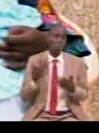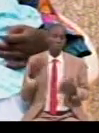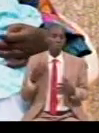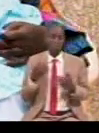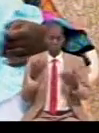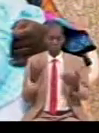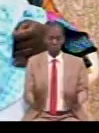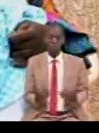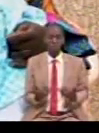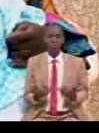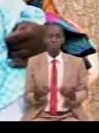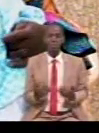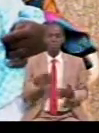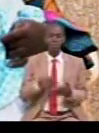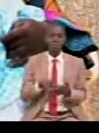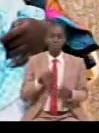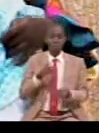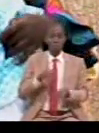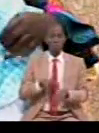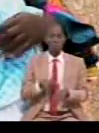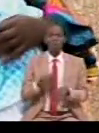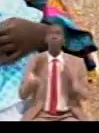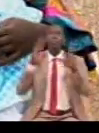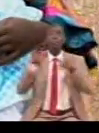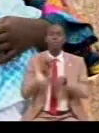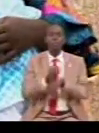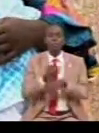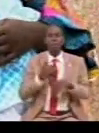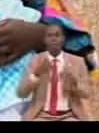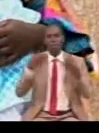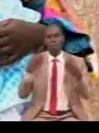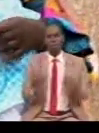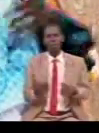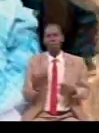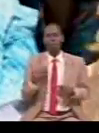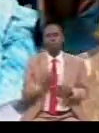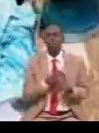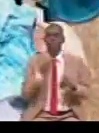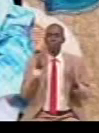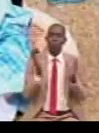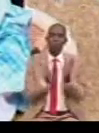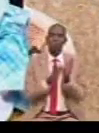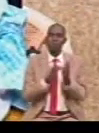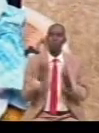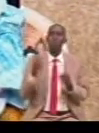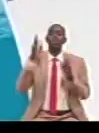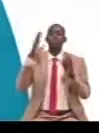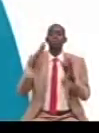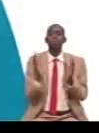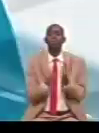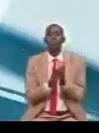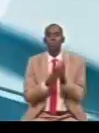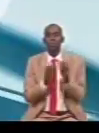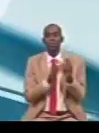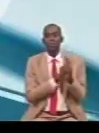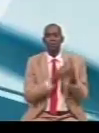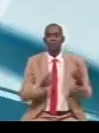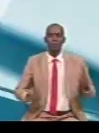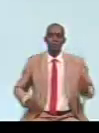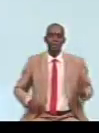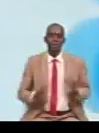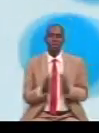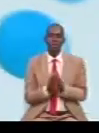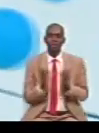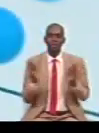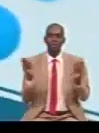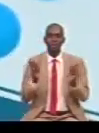morning, the miracle has taken place. Amen. So we are praising God, we are thanking God. Praise the Lord. Hallelujah.